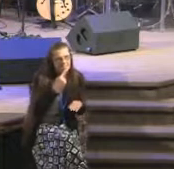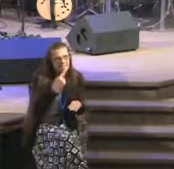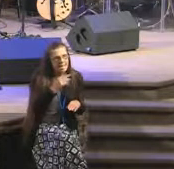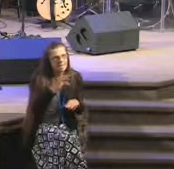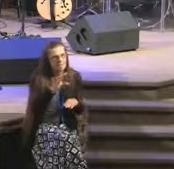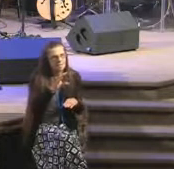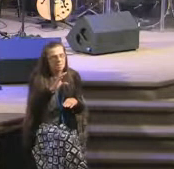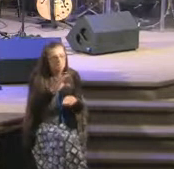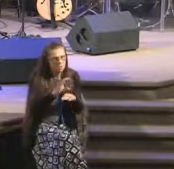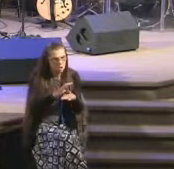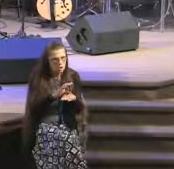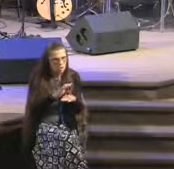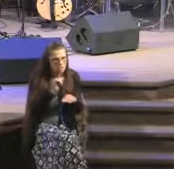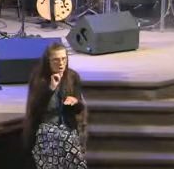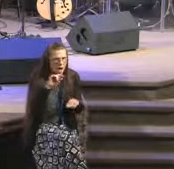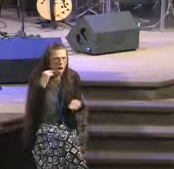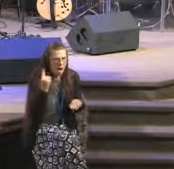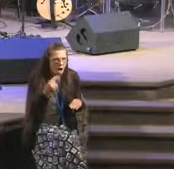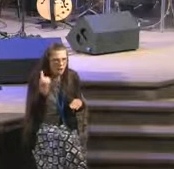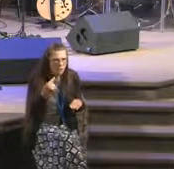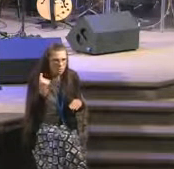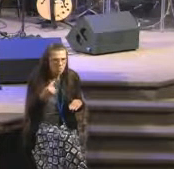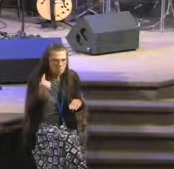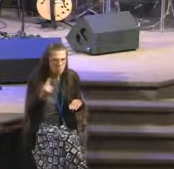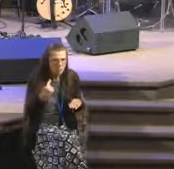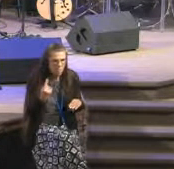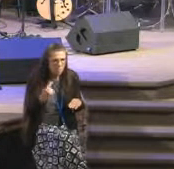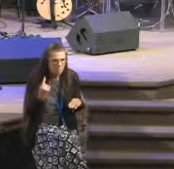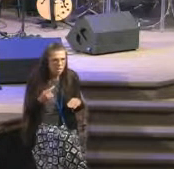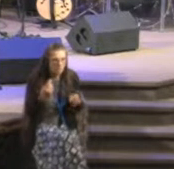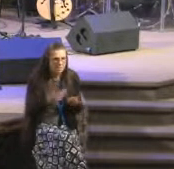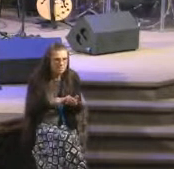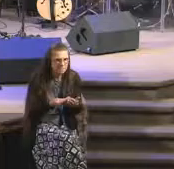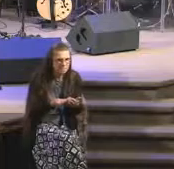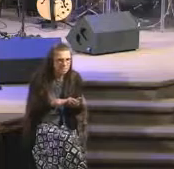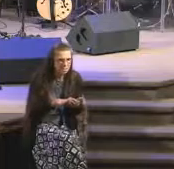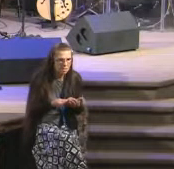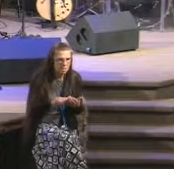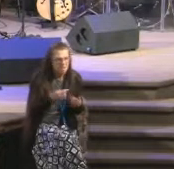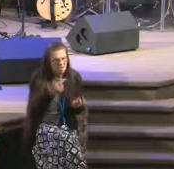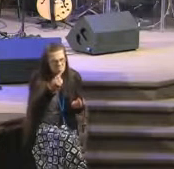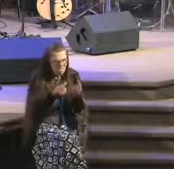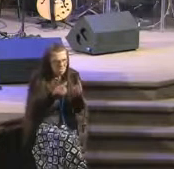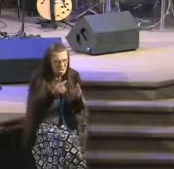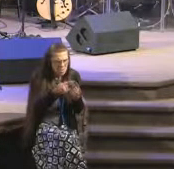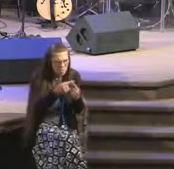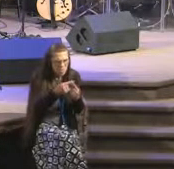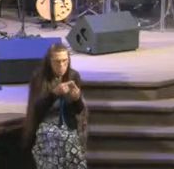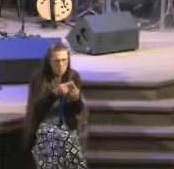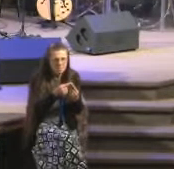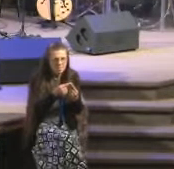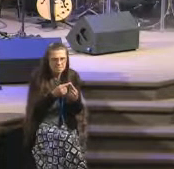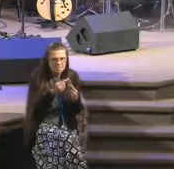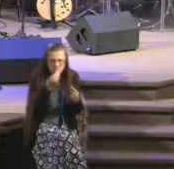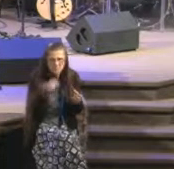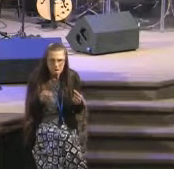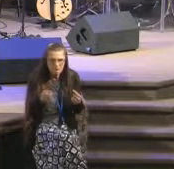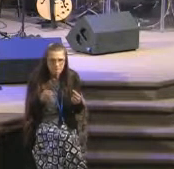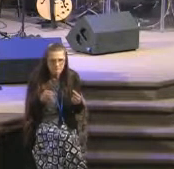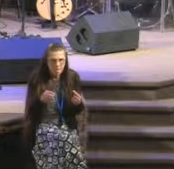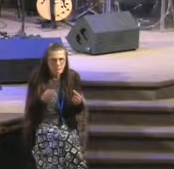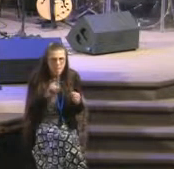Do you hear me? Good church happens because we aim for it. And we live a life pleasing to God because we aim for